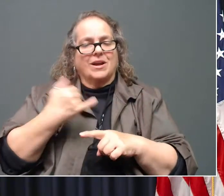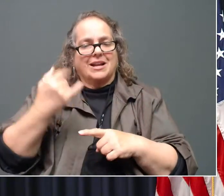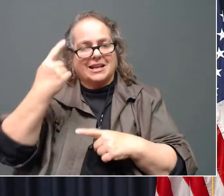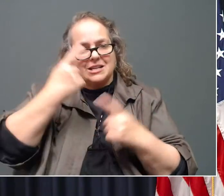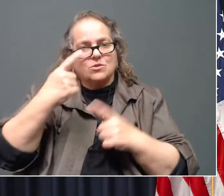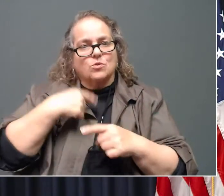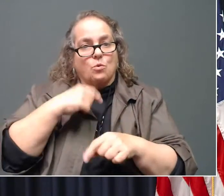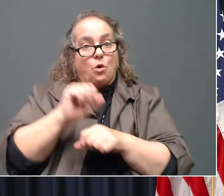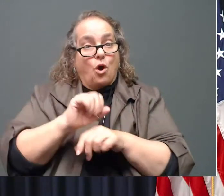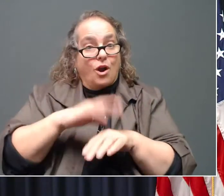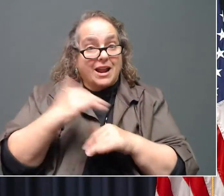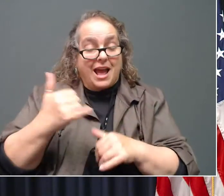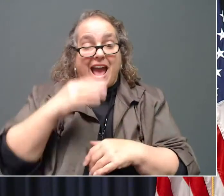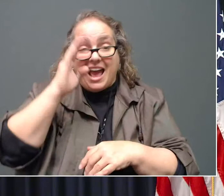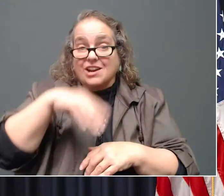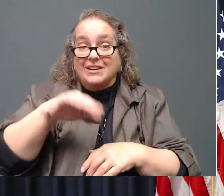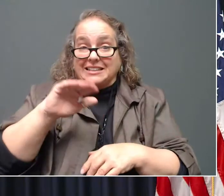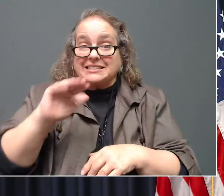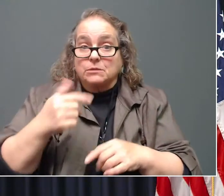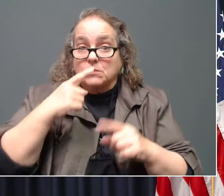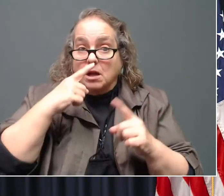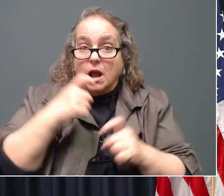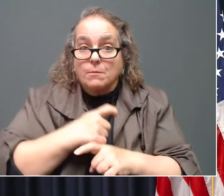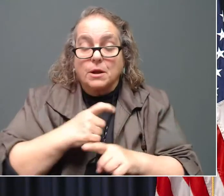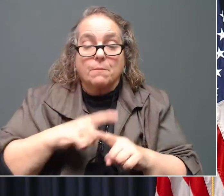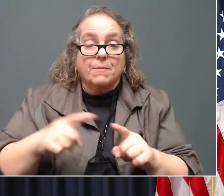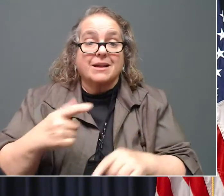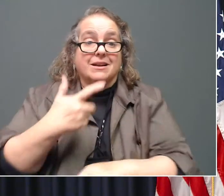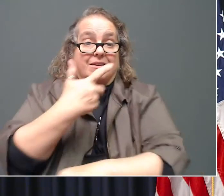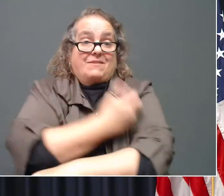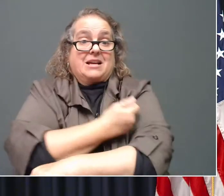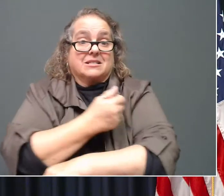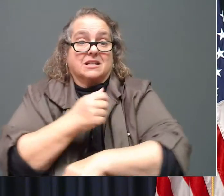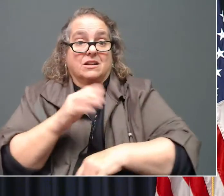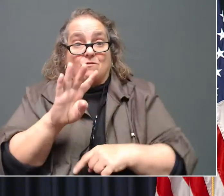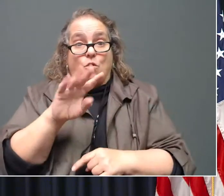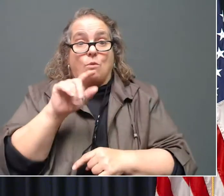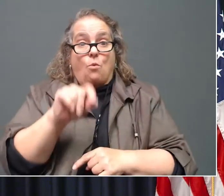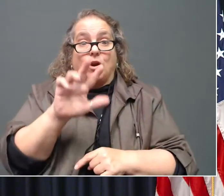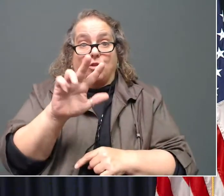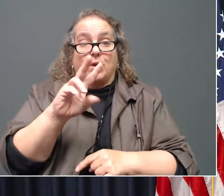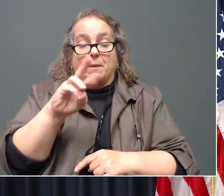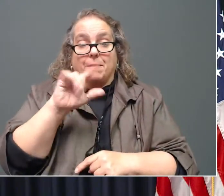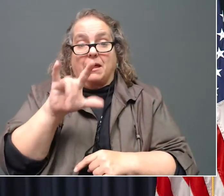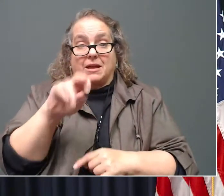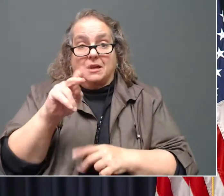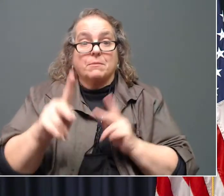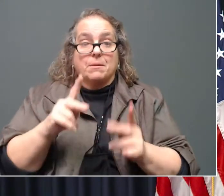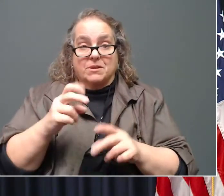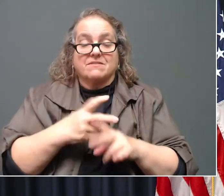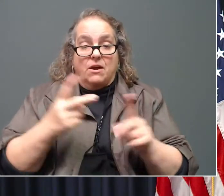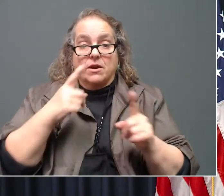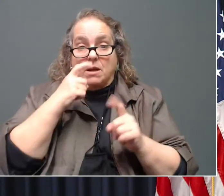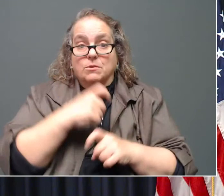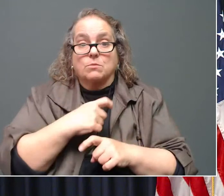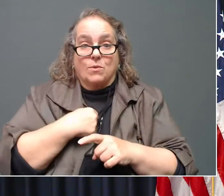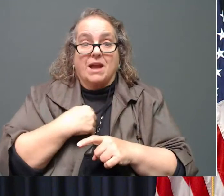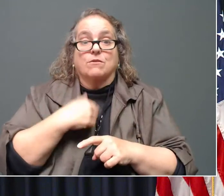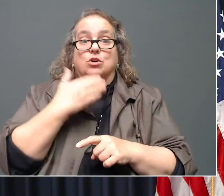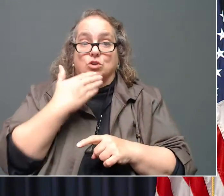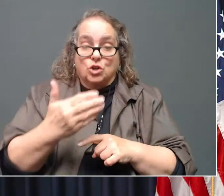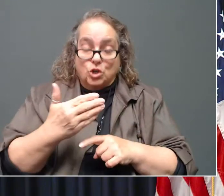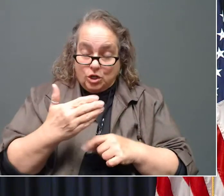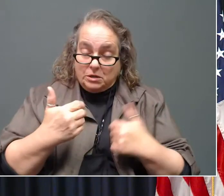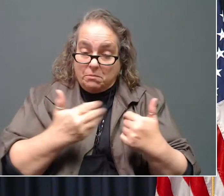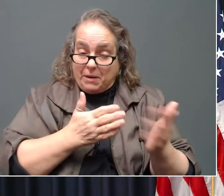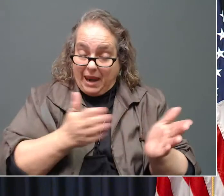seems complicated, but so is vaccinating 4.3 million people. I feel like we got a good game plan. I think it's borne